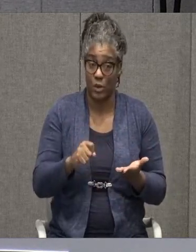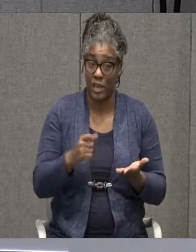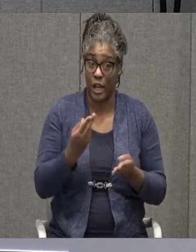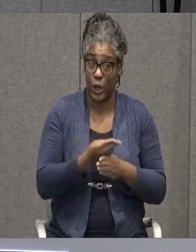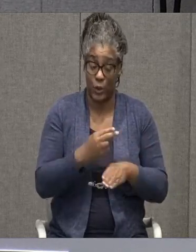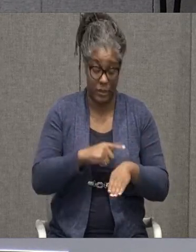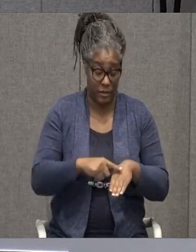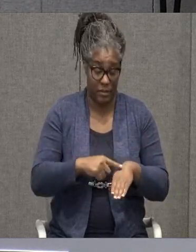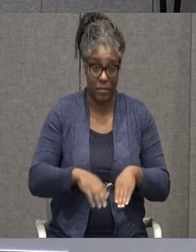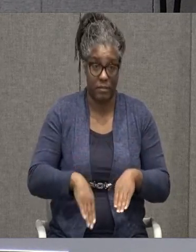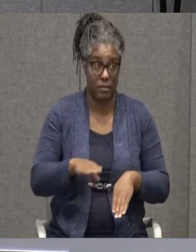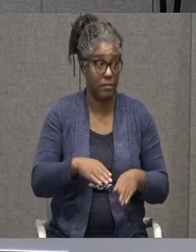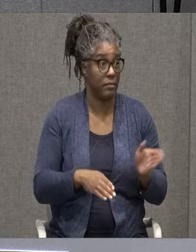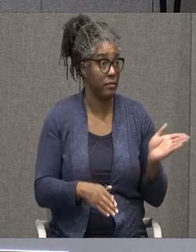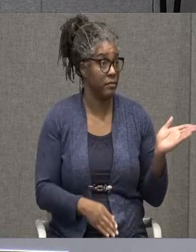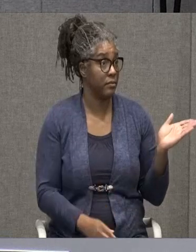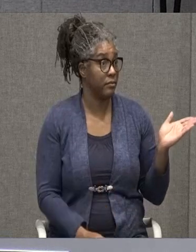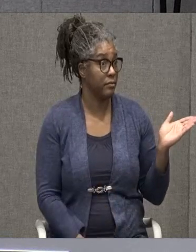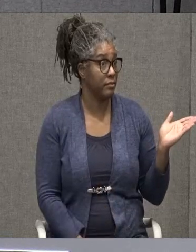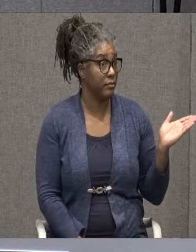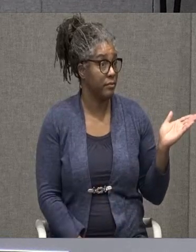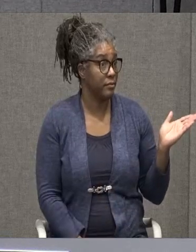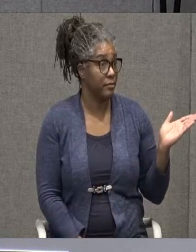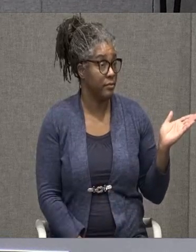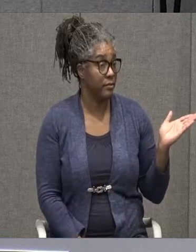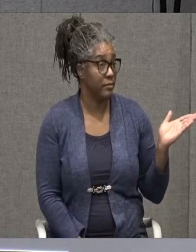it'll look something like this.